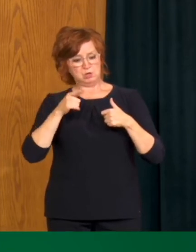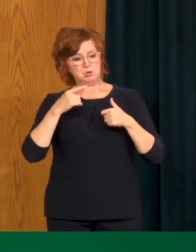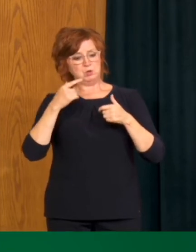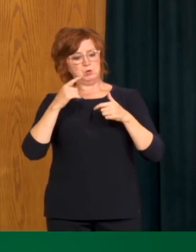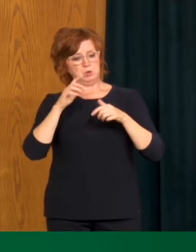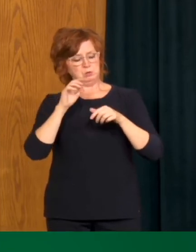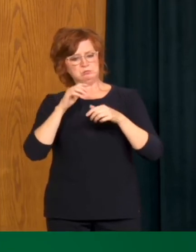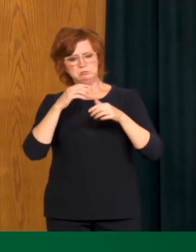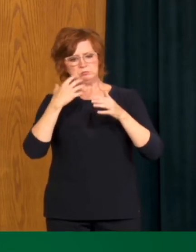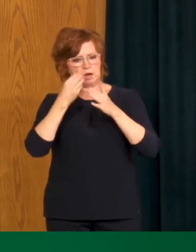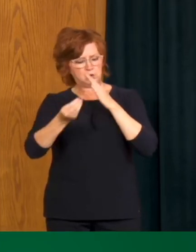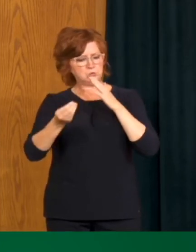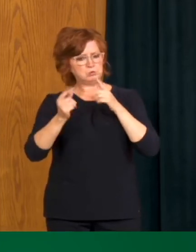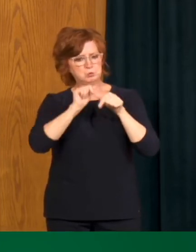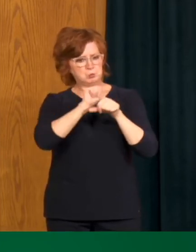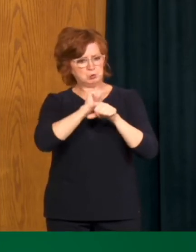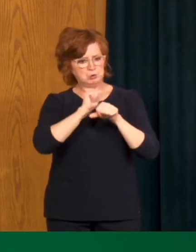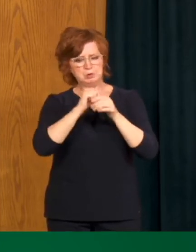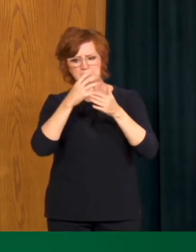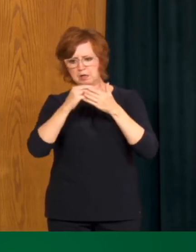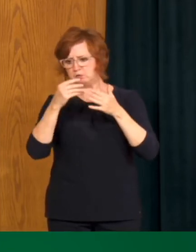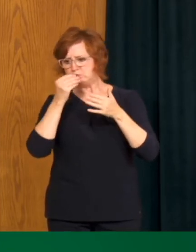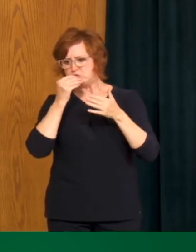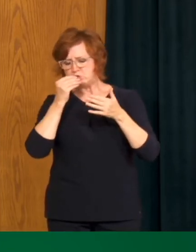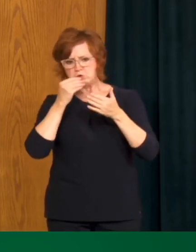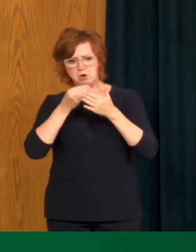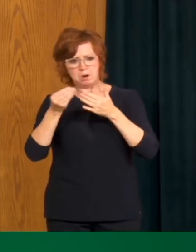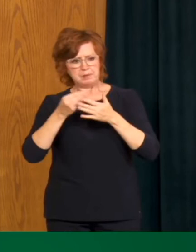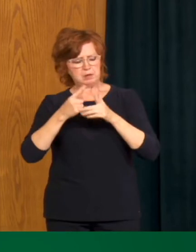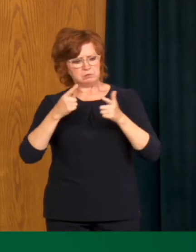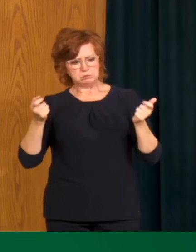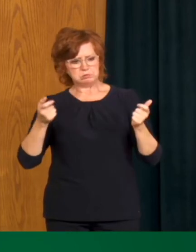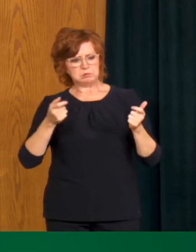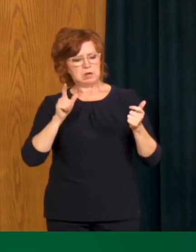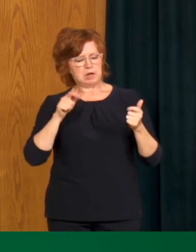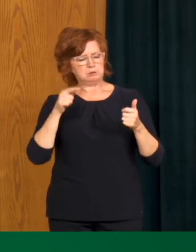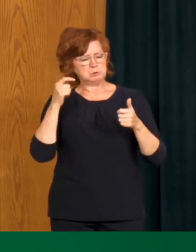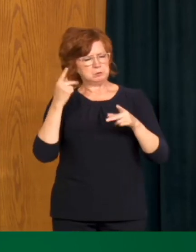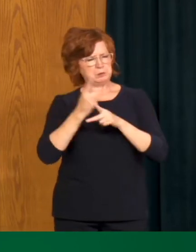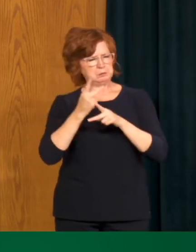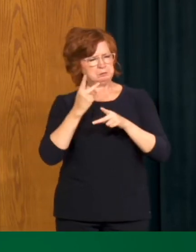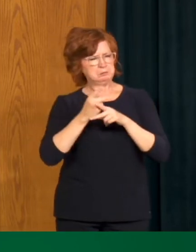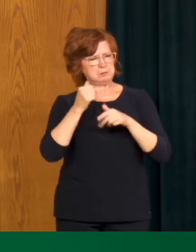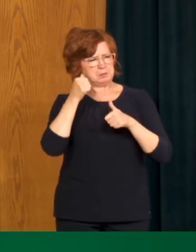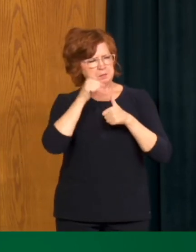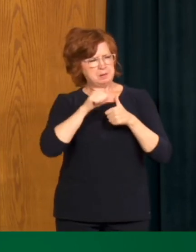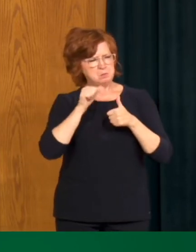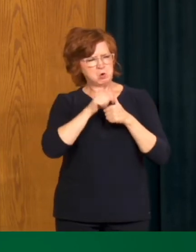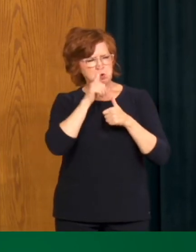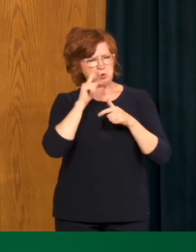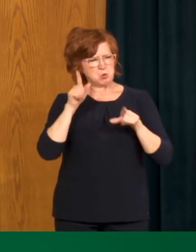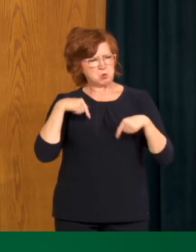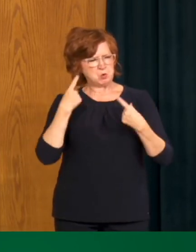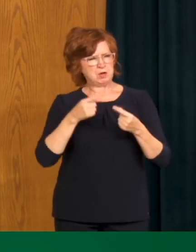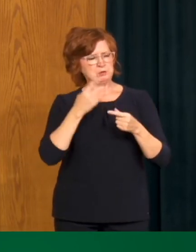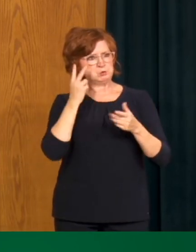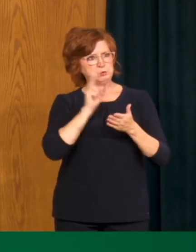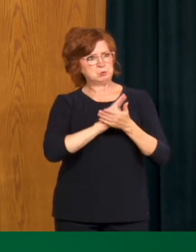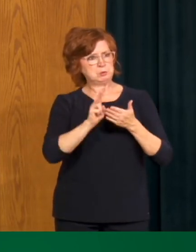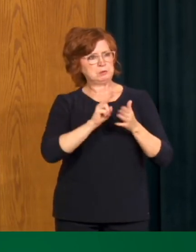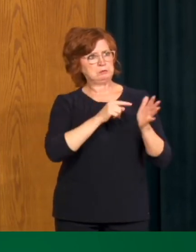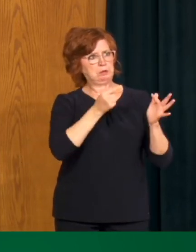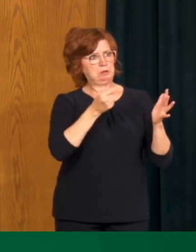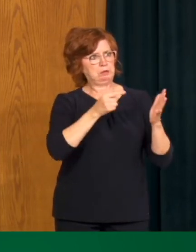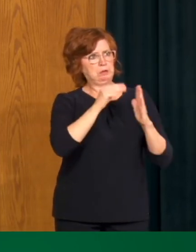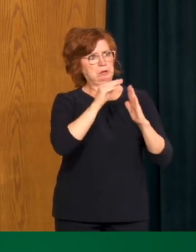basis. And I would just highlight that, the work that the people of this province did together with healthcare employees from across this province and physicians across